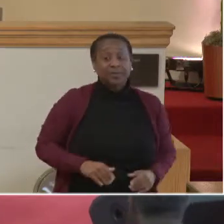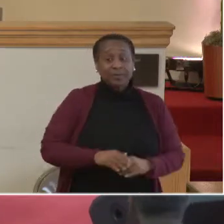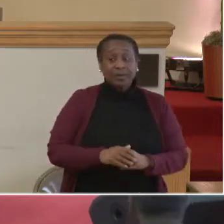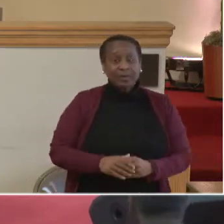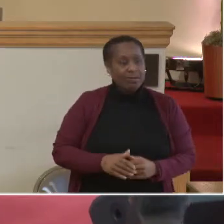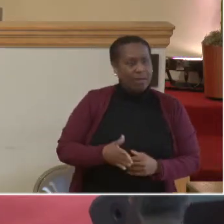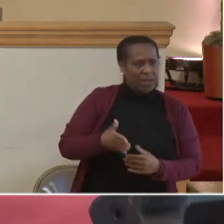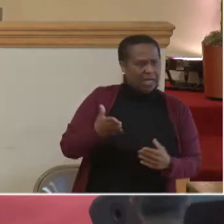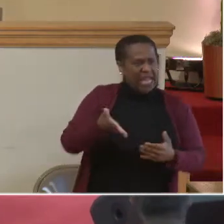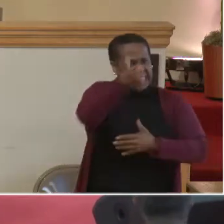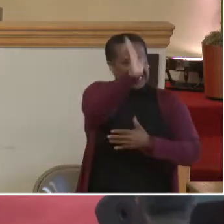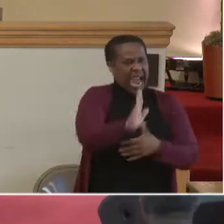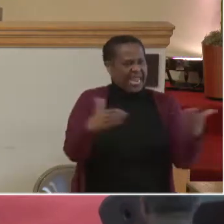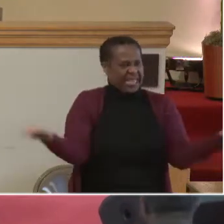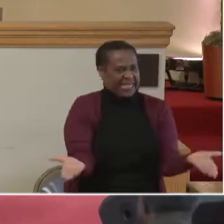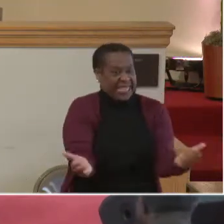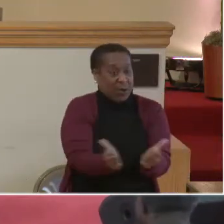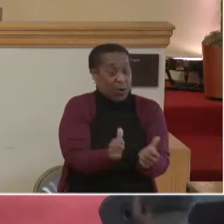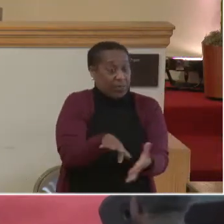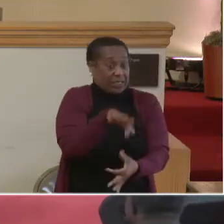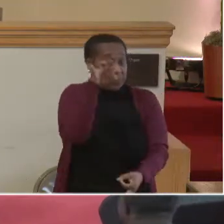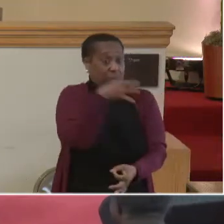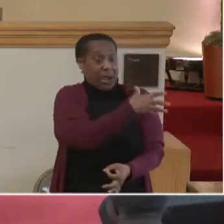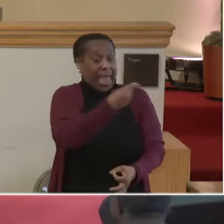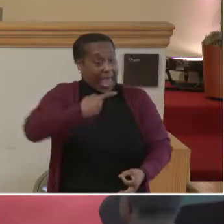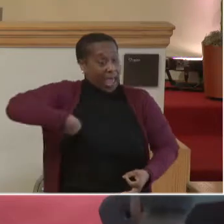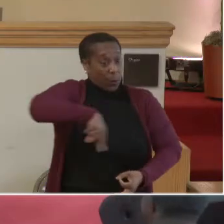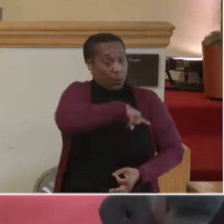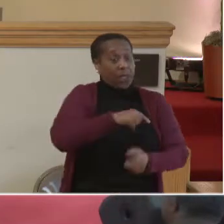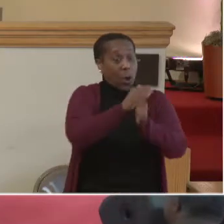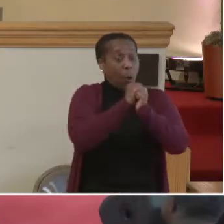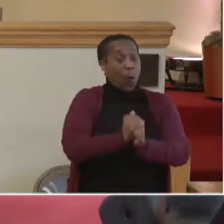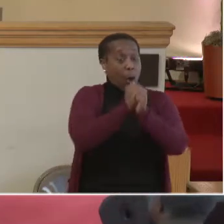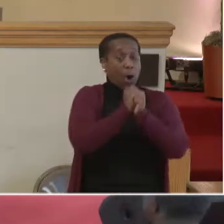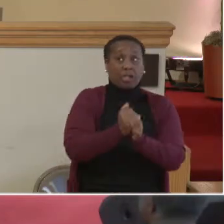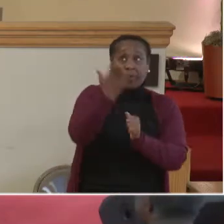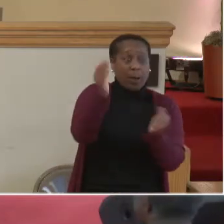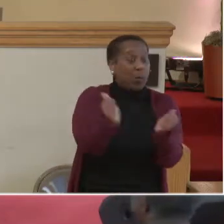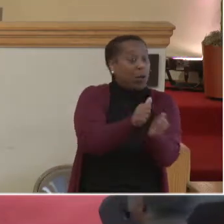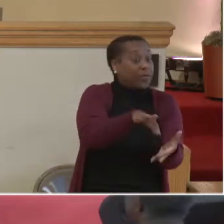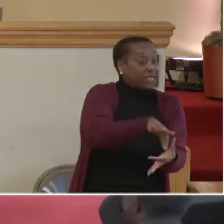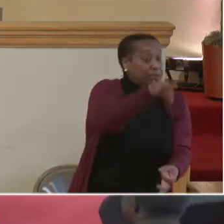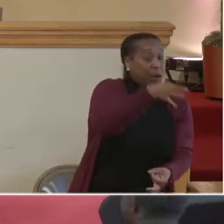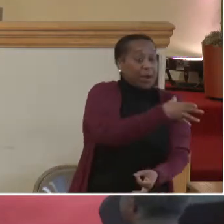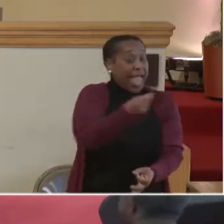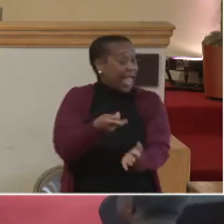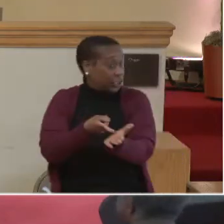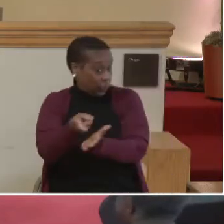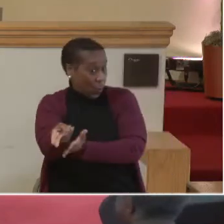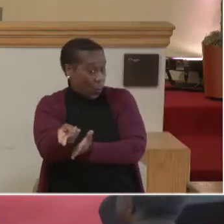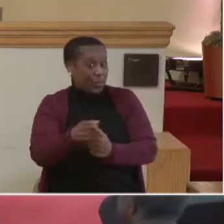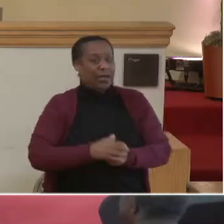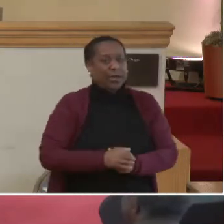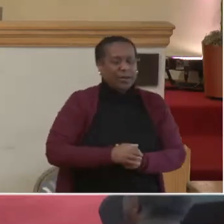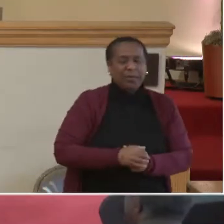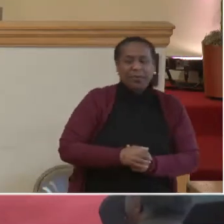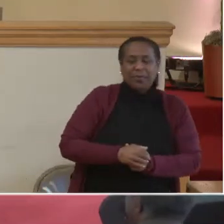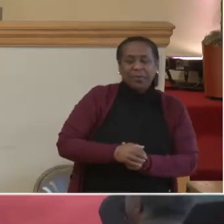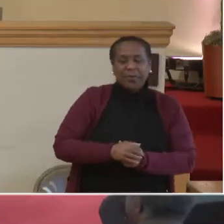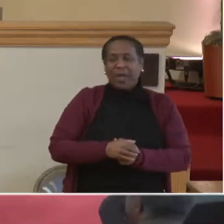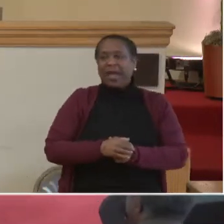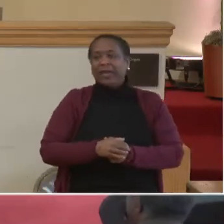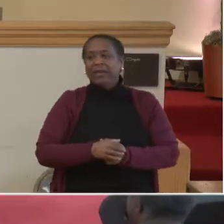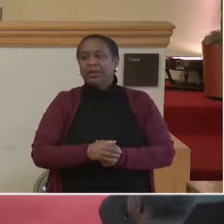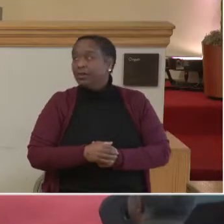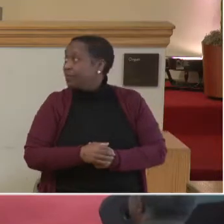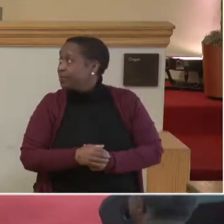is a spirit, and they that worship him must worship him in spirit and in truth. So let's think about that a little bit.